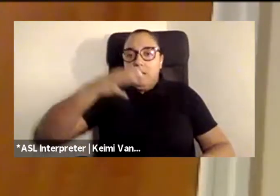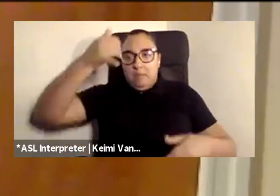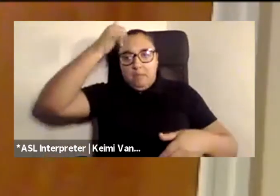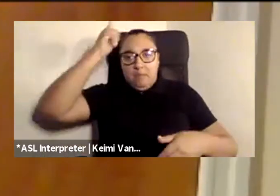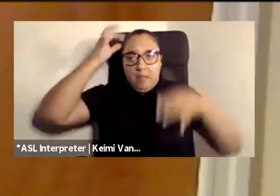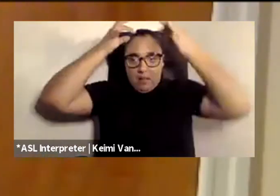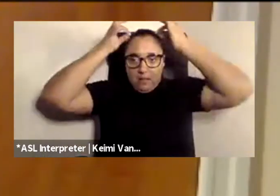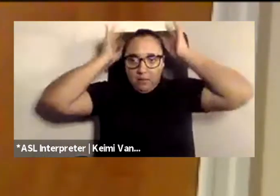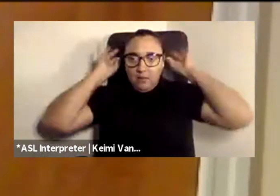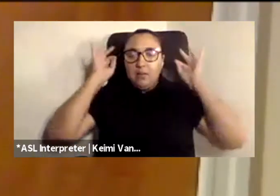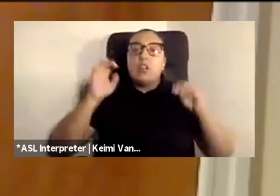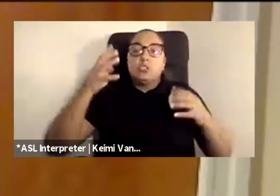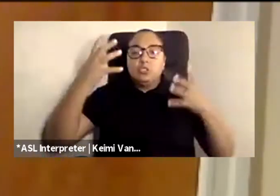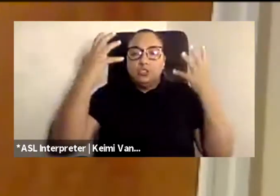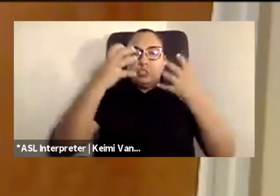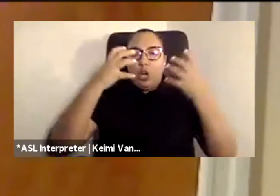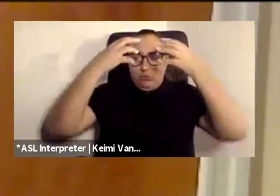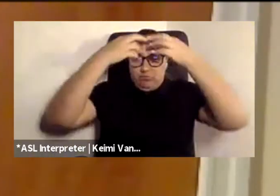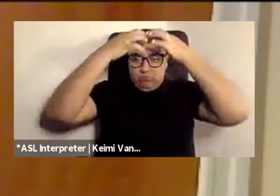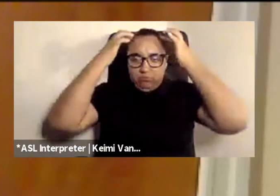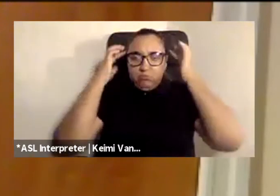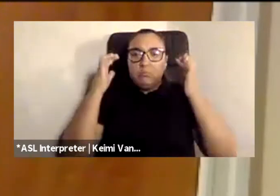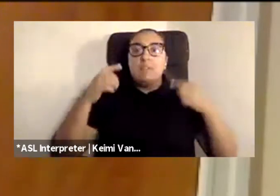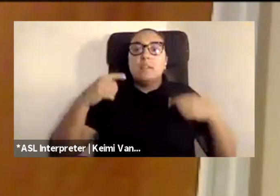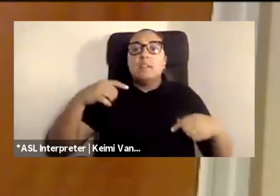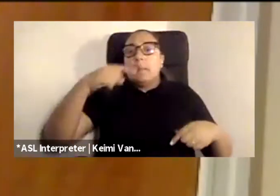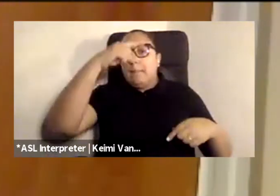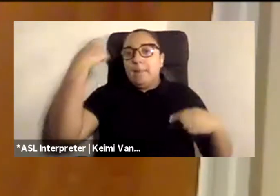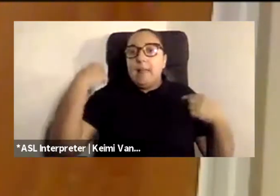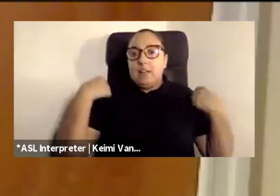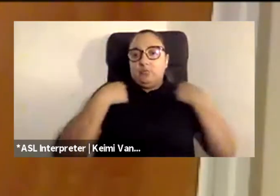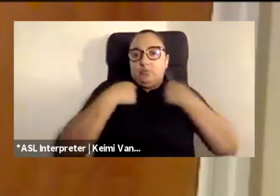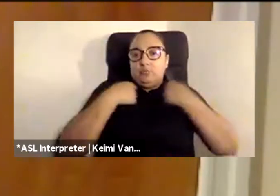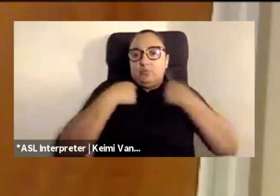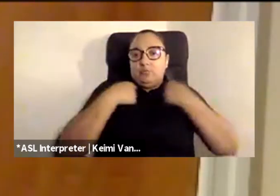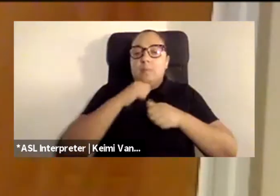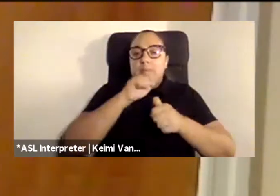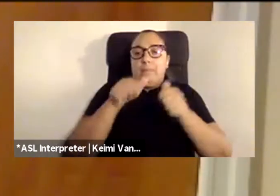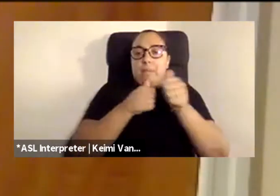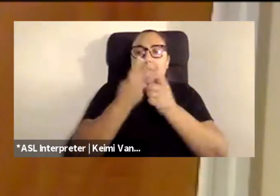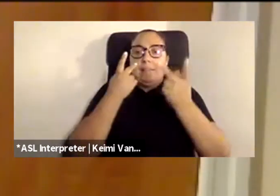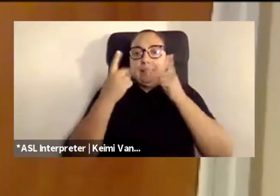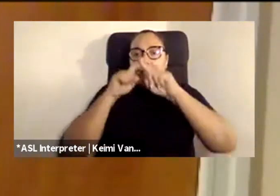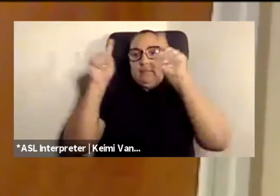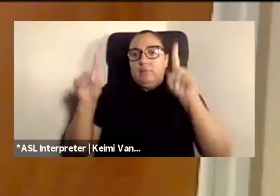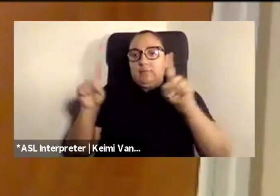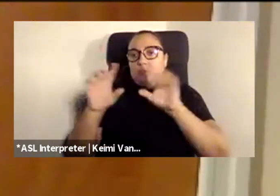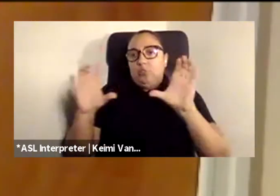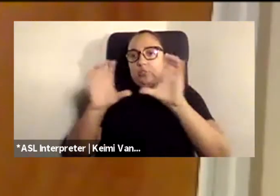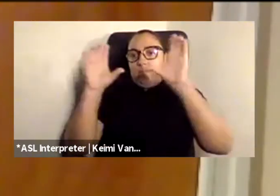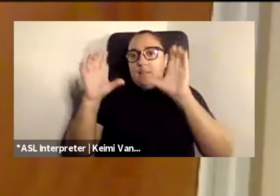growing out. I'm wearing a black sweatshirt, and behind me you can see some frame certificates against a white wall.